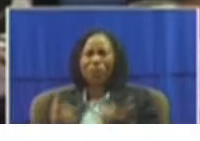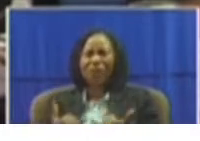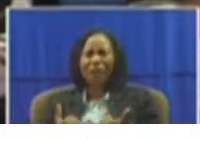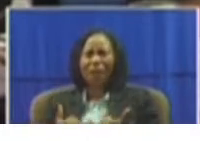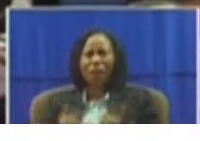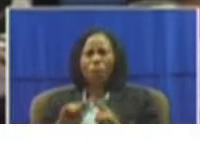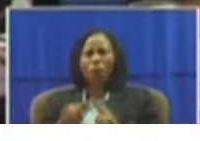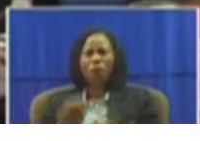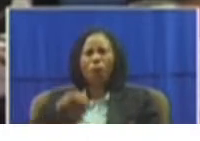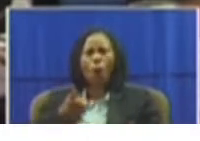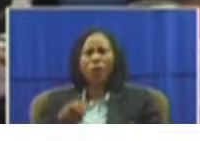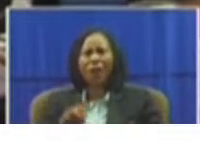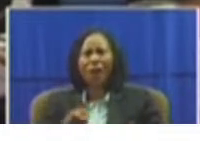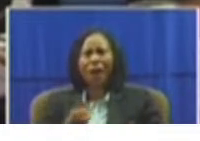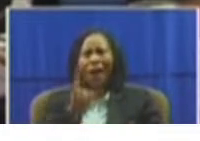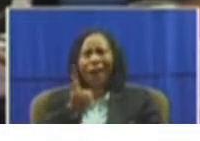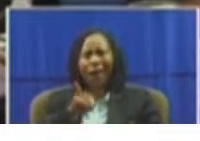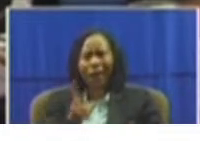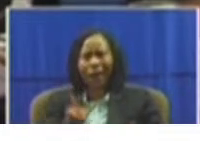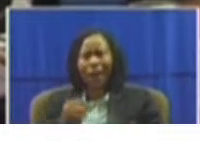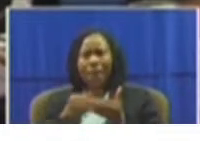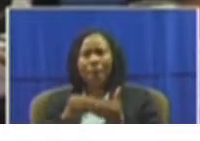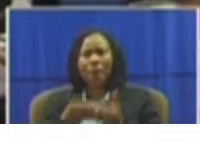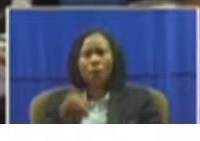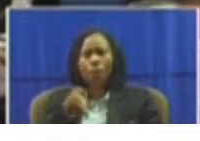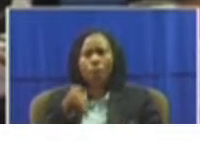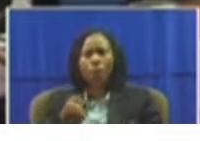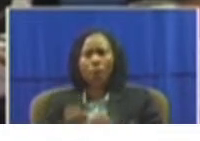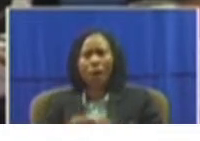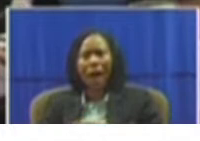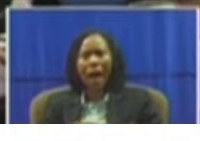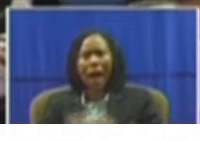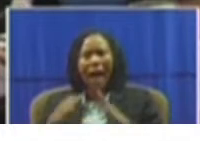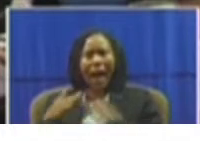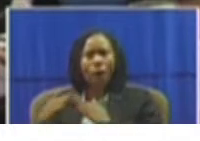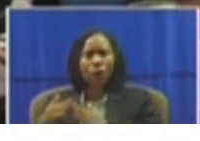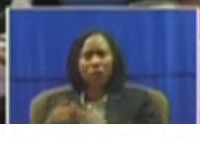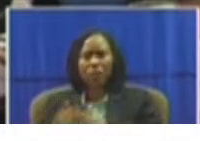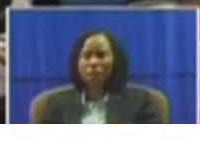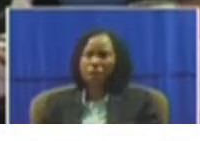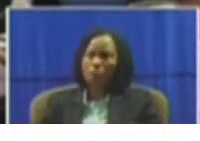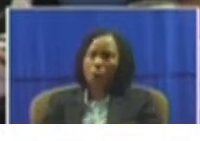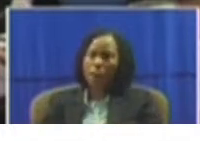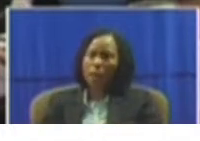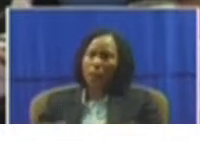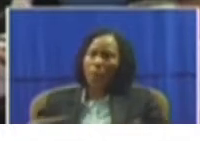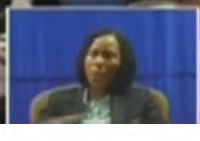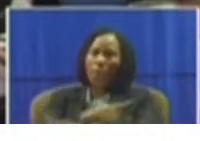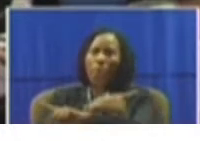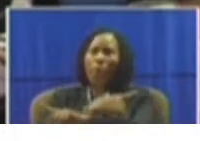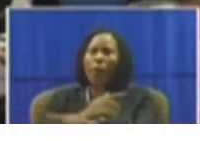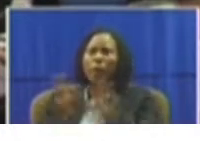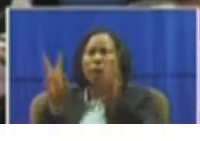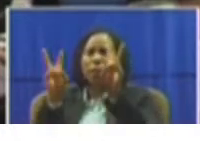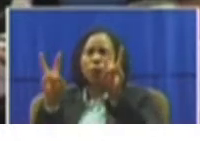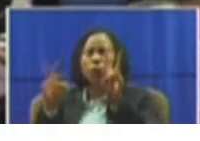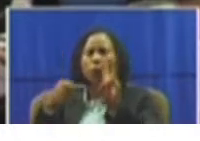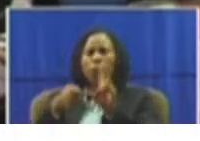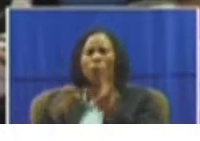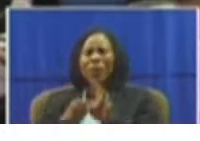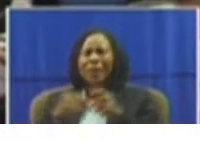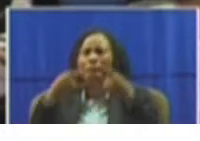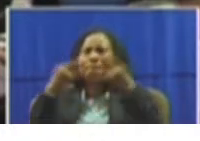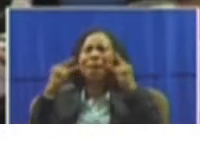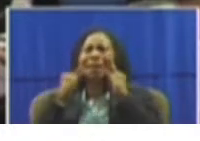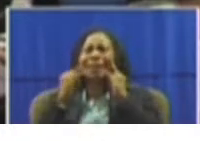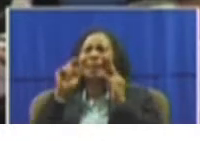been raised. Again, there are members in the House who are completely, flagrantly violating the issue of the mask. It's a